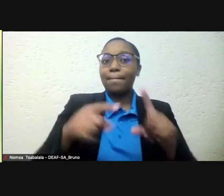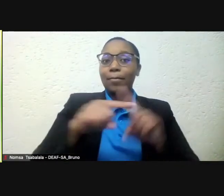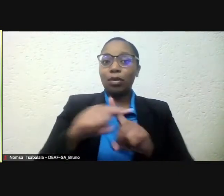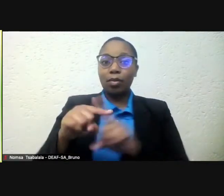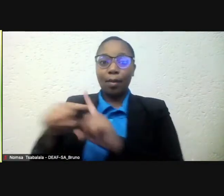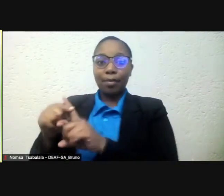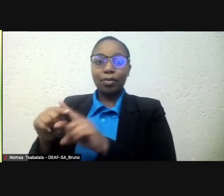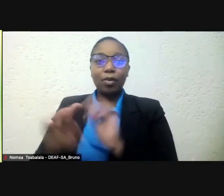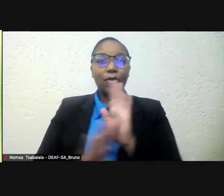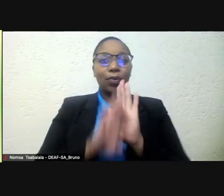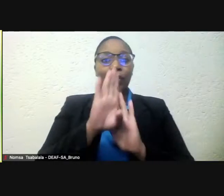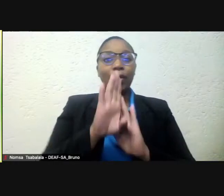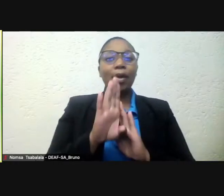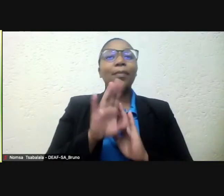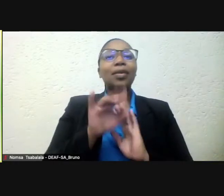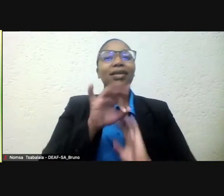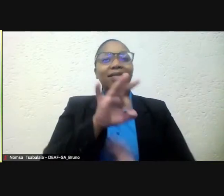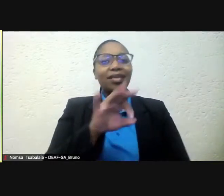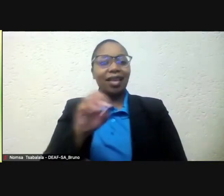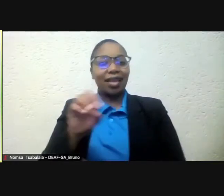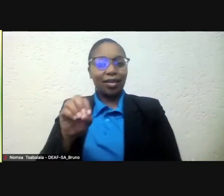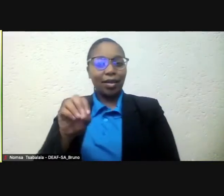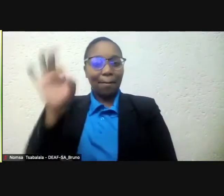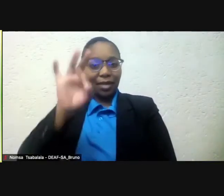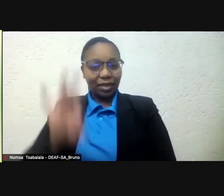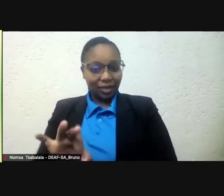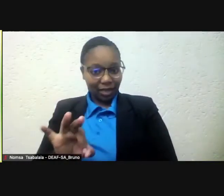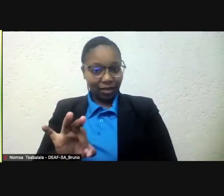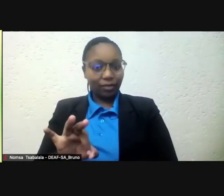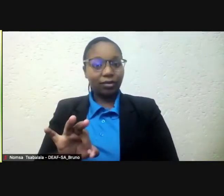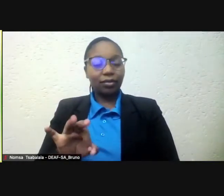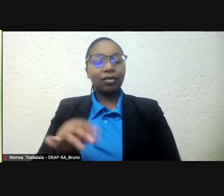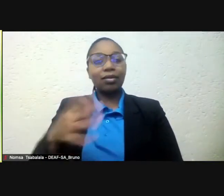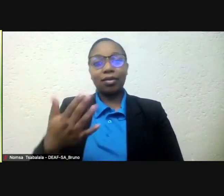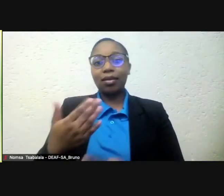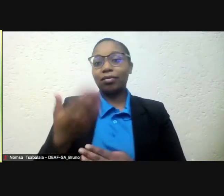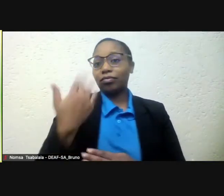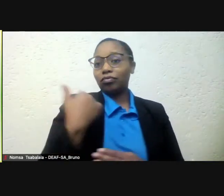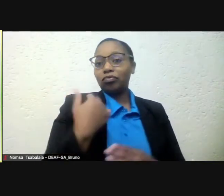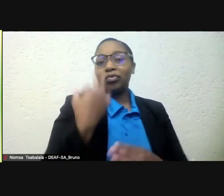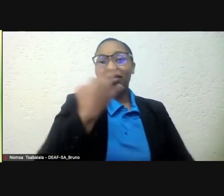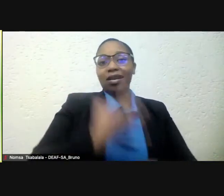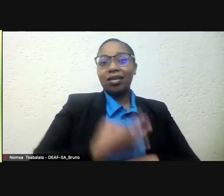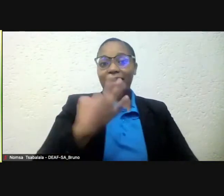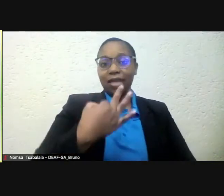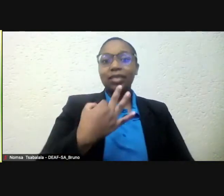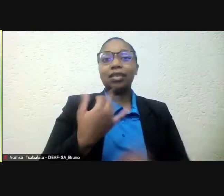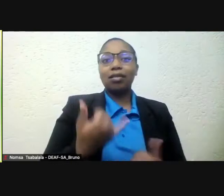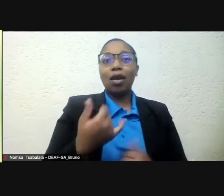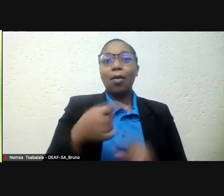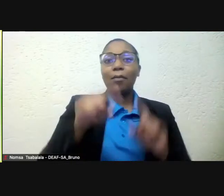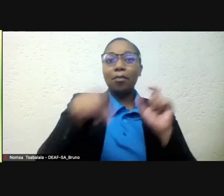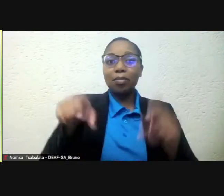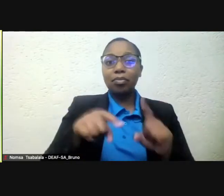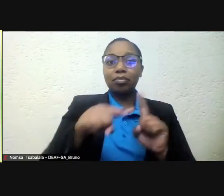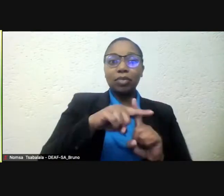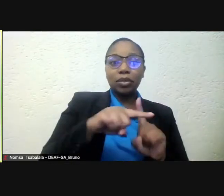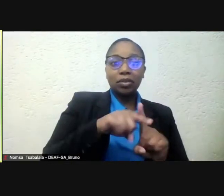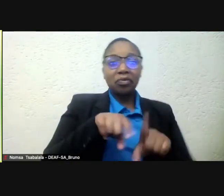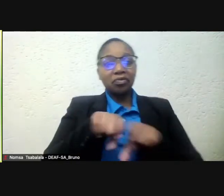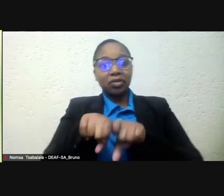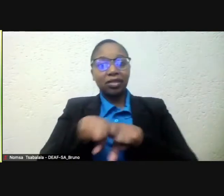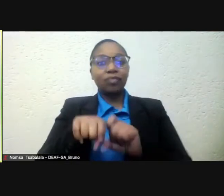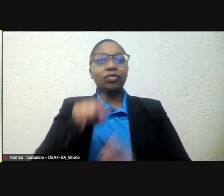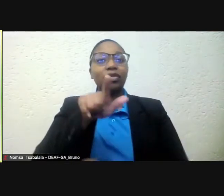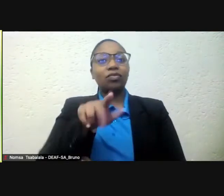days, and positivity rate is now, as of yesterday, at 22%, up from the